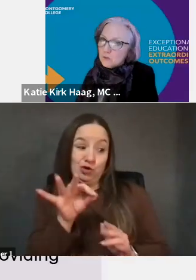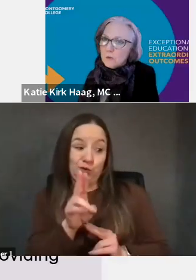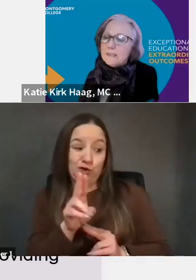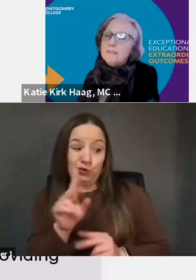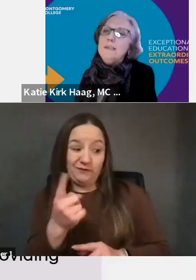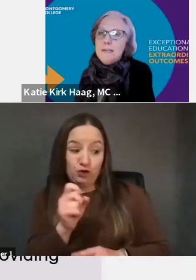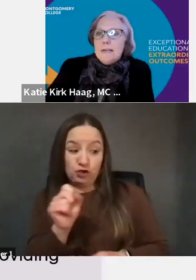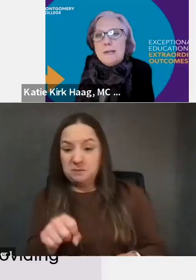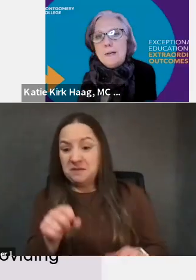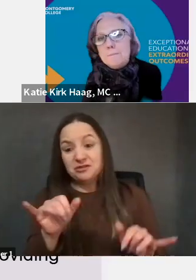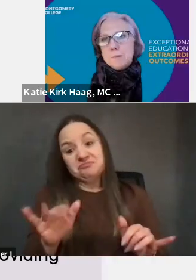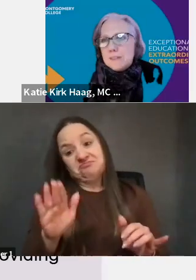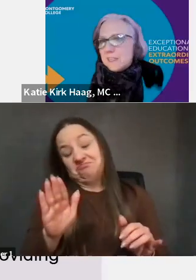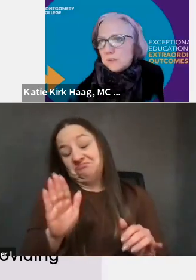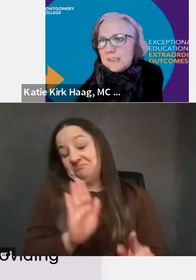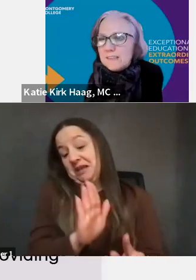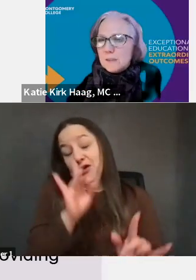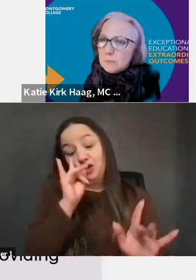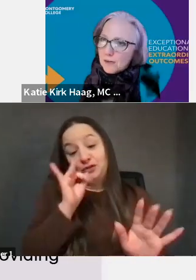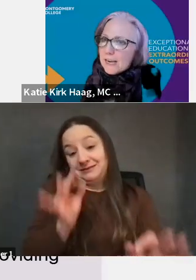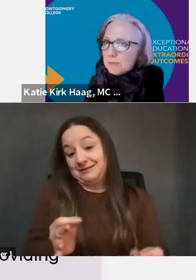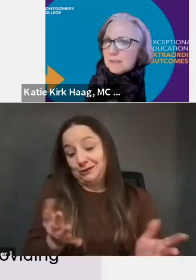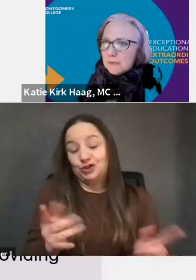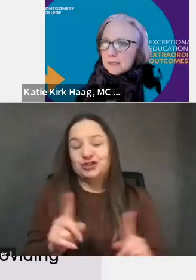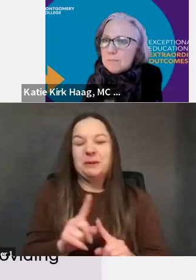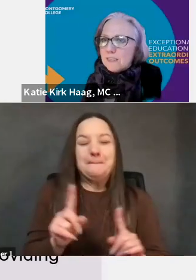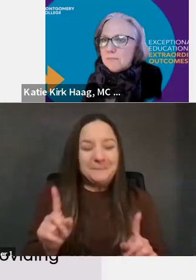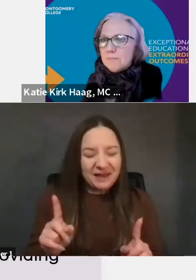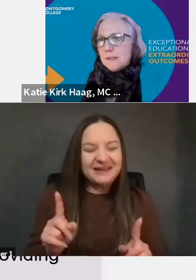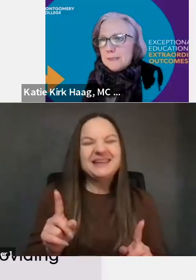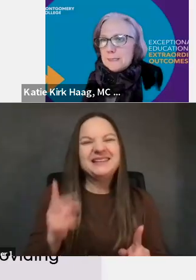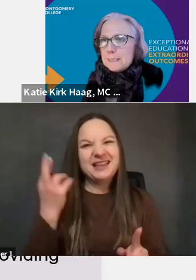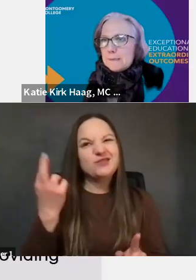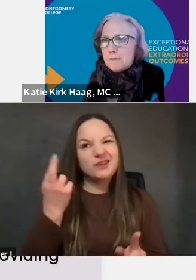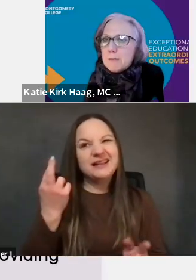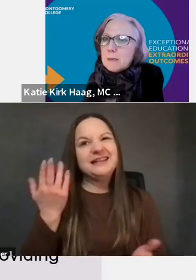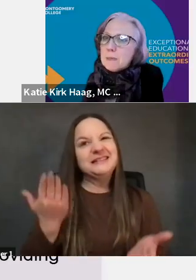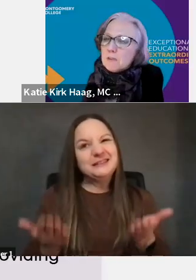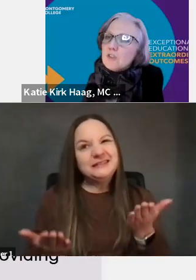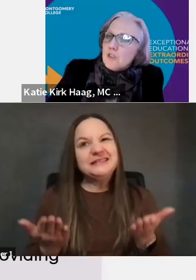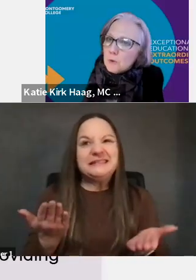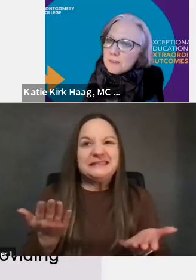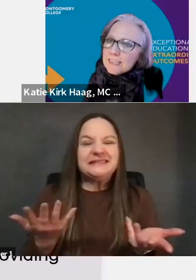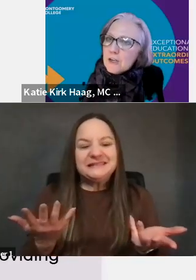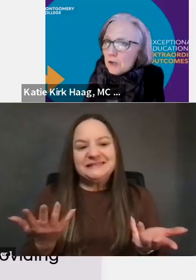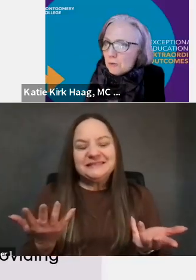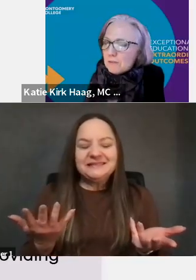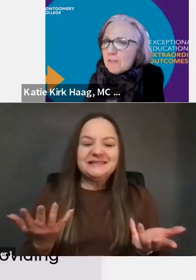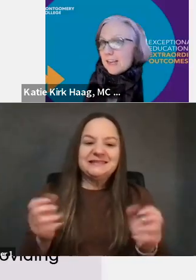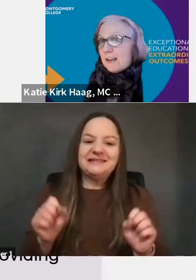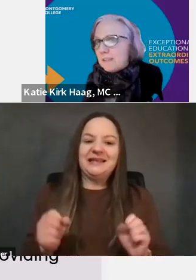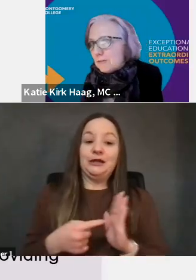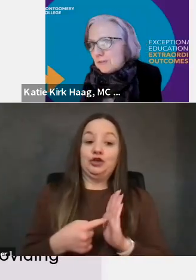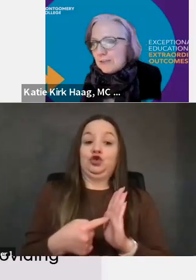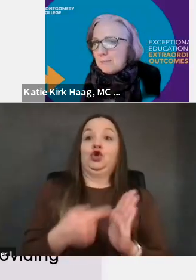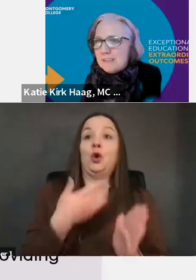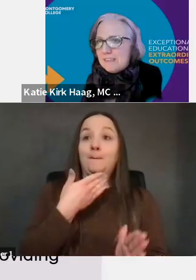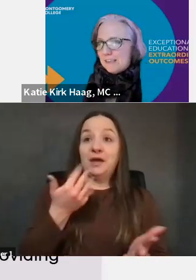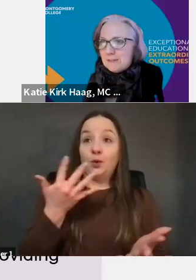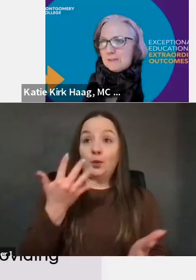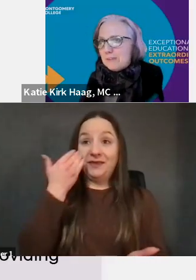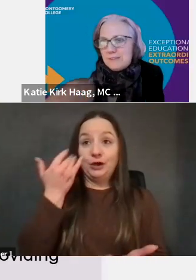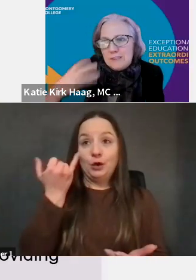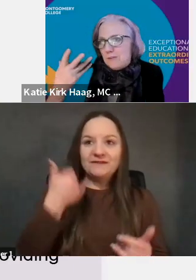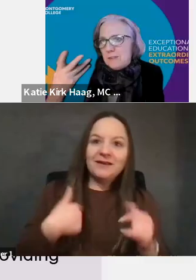it is their choice. But they realize that perhaps it might be, they might be able to show what they know if they have extra time